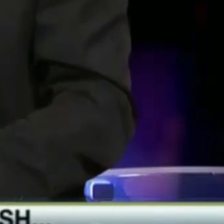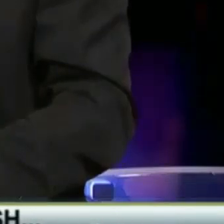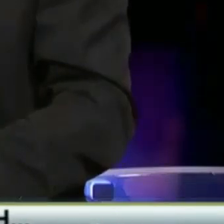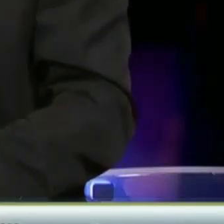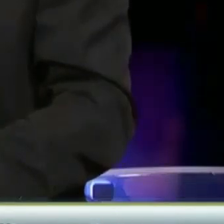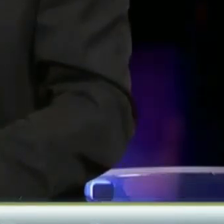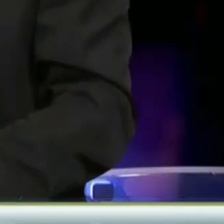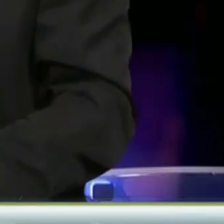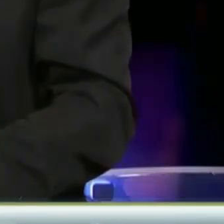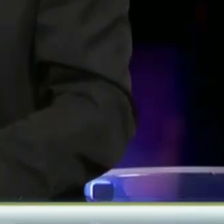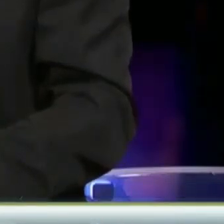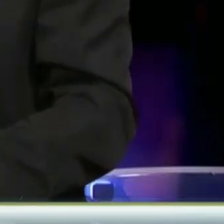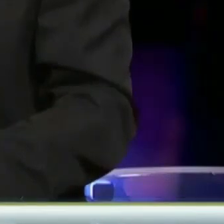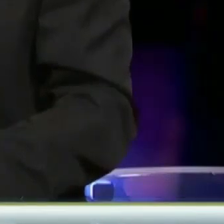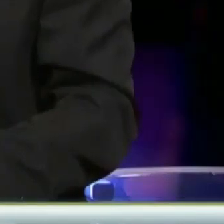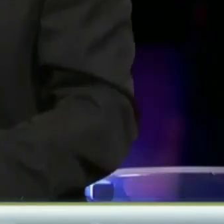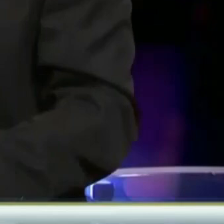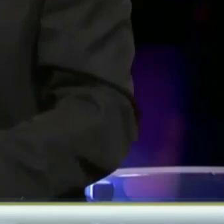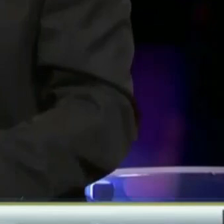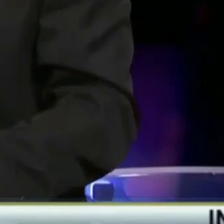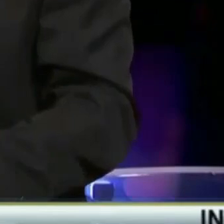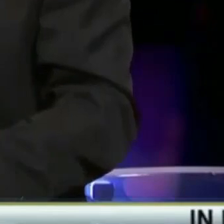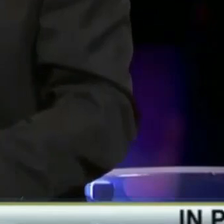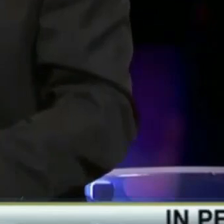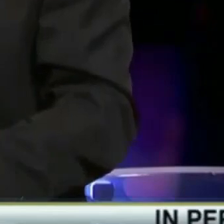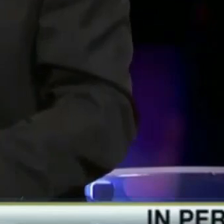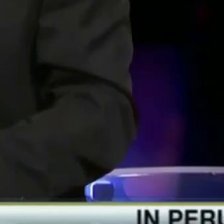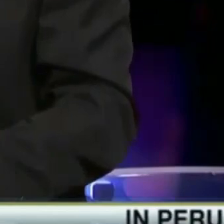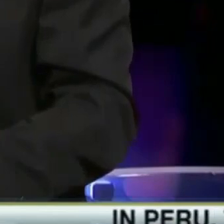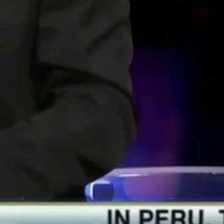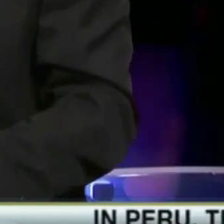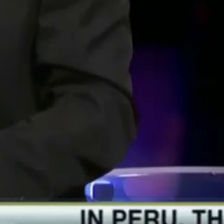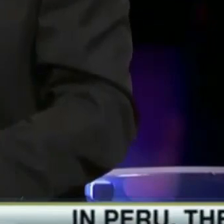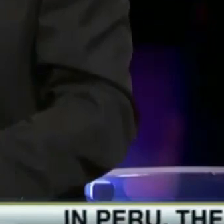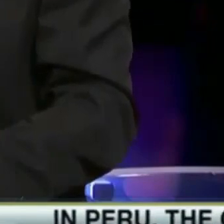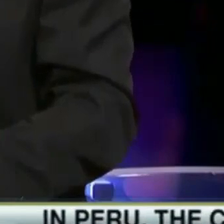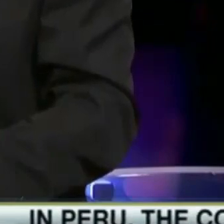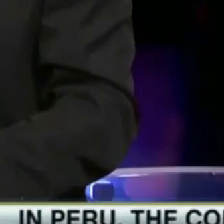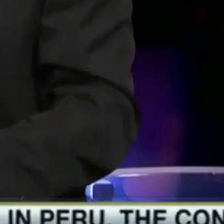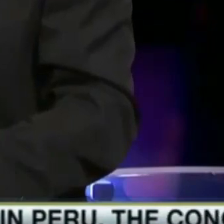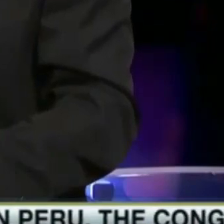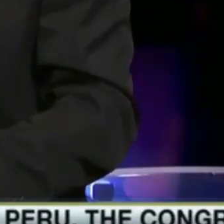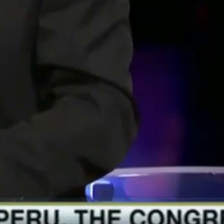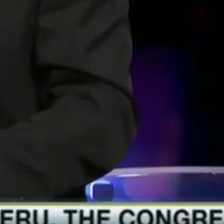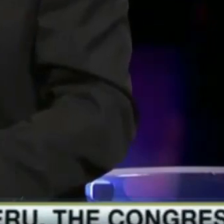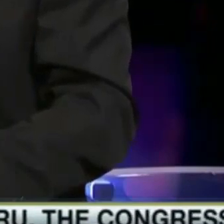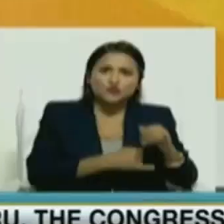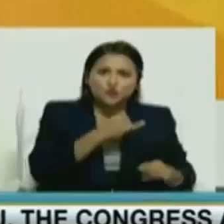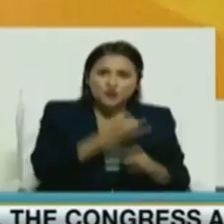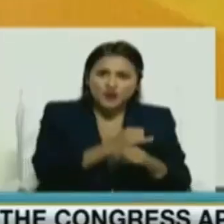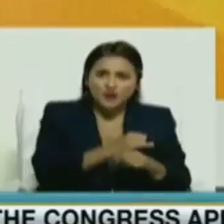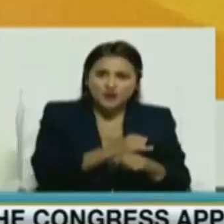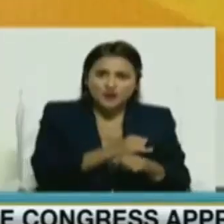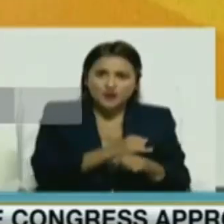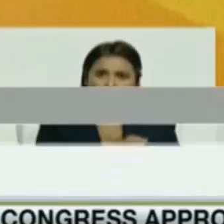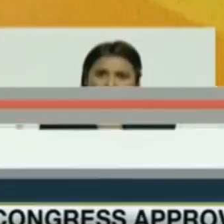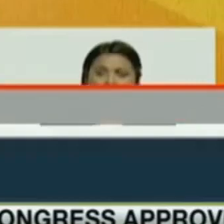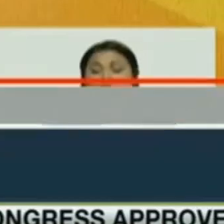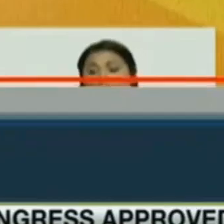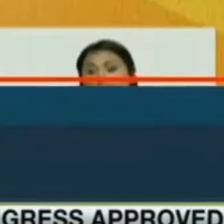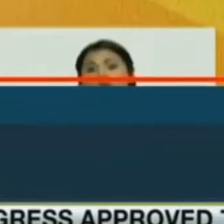who filed a complaint in the International Court of Justice to suspend the consultative referendum on the Essequibo.